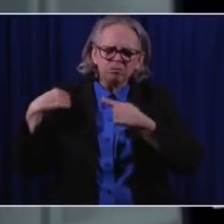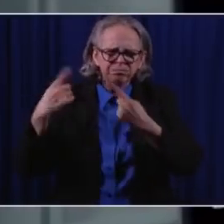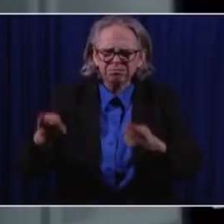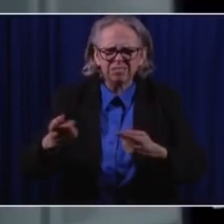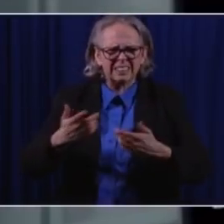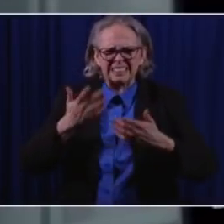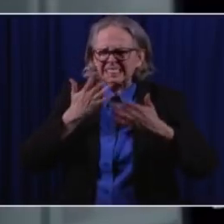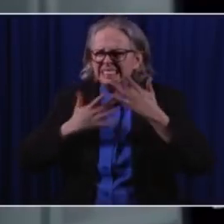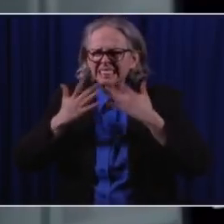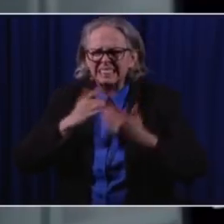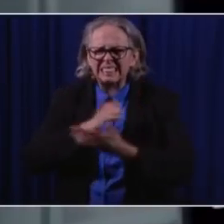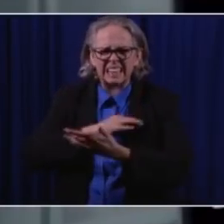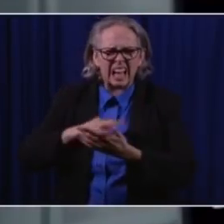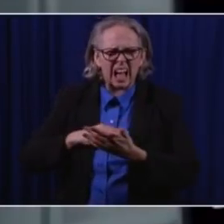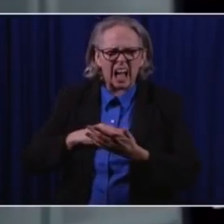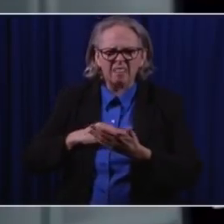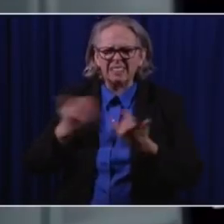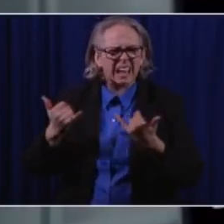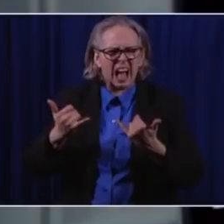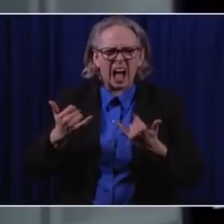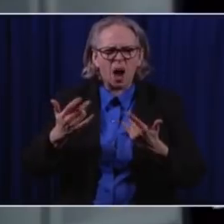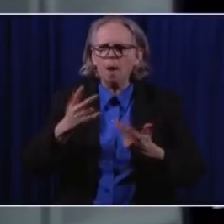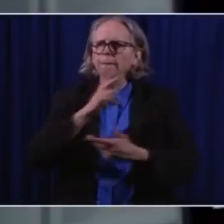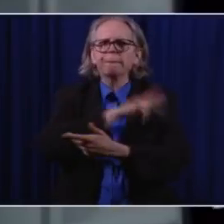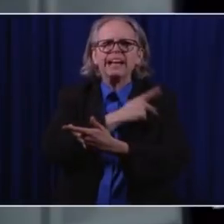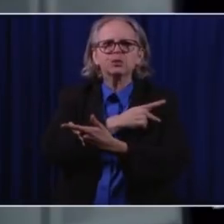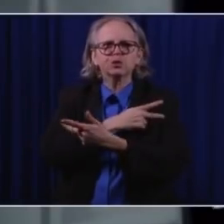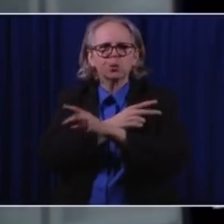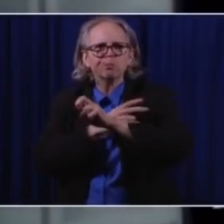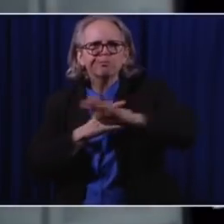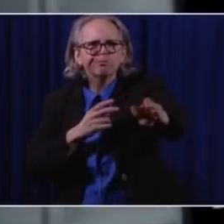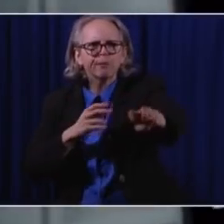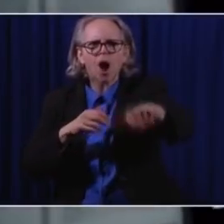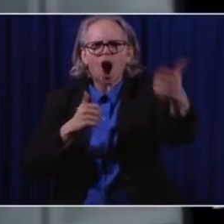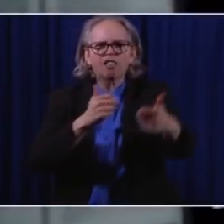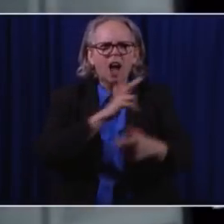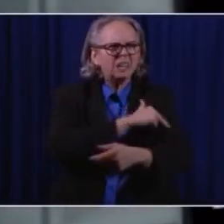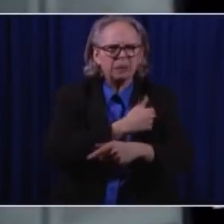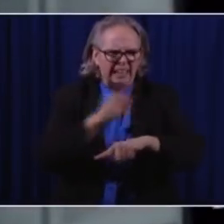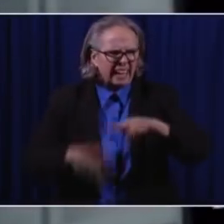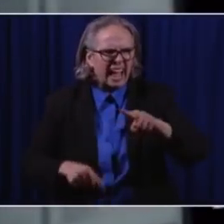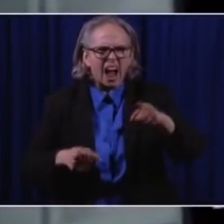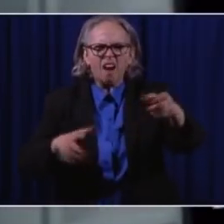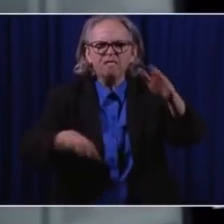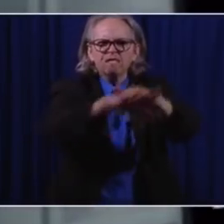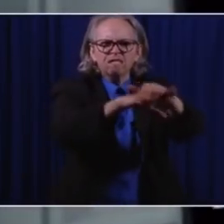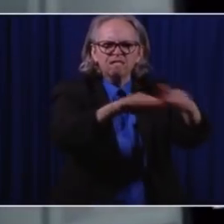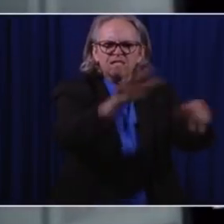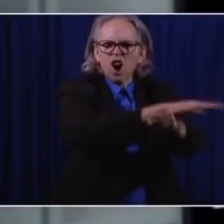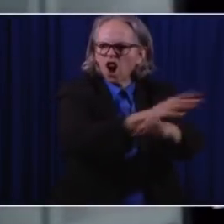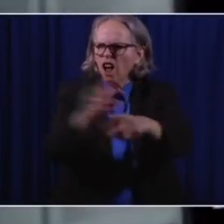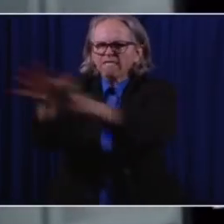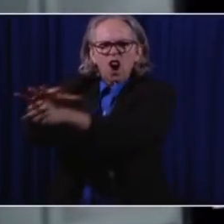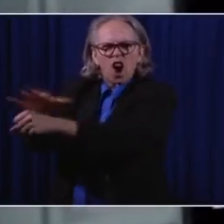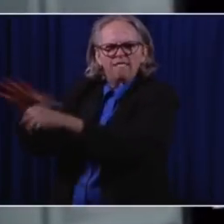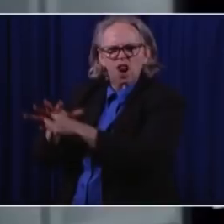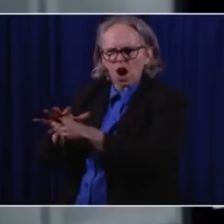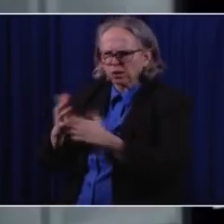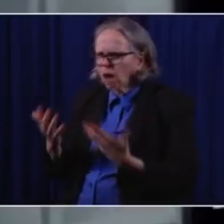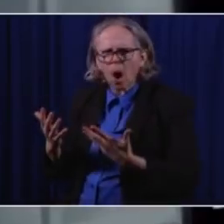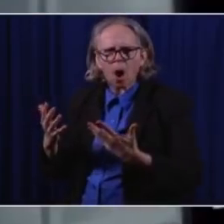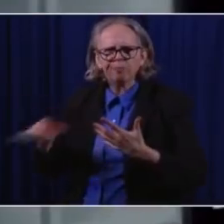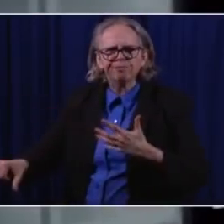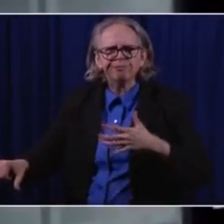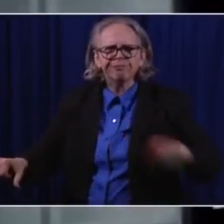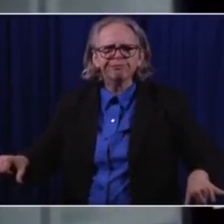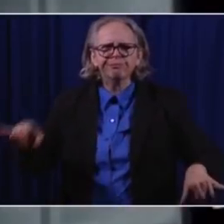to, are also filling up quickly. So our most unsettling fear is the